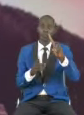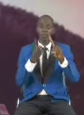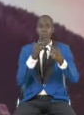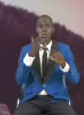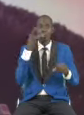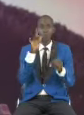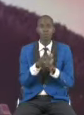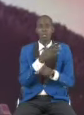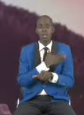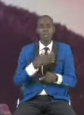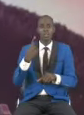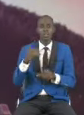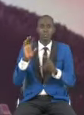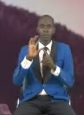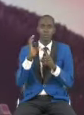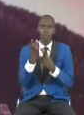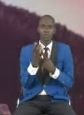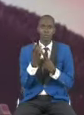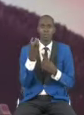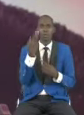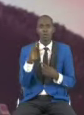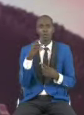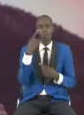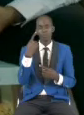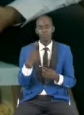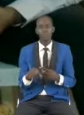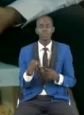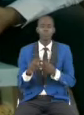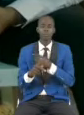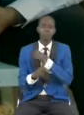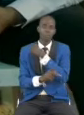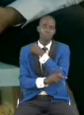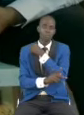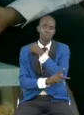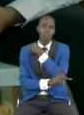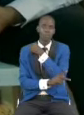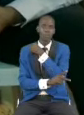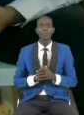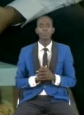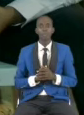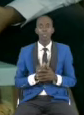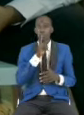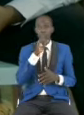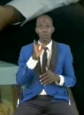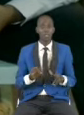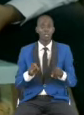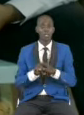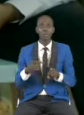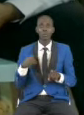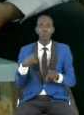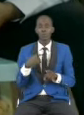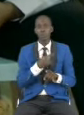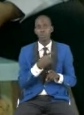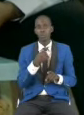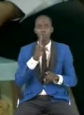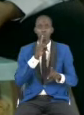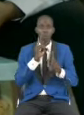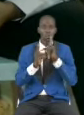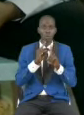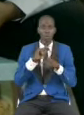and condition of the Passover. Actually, as we talk about the